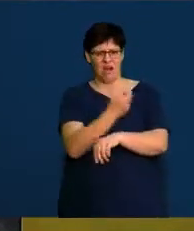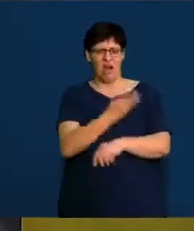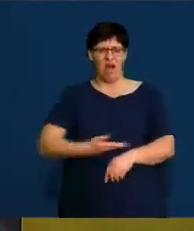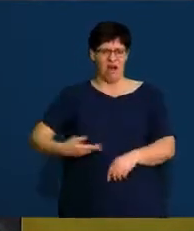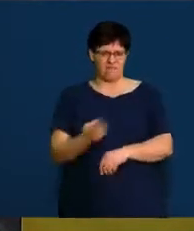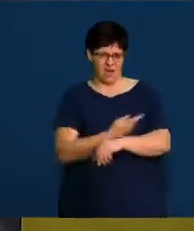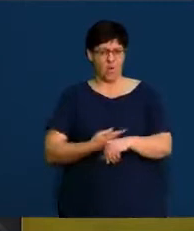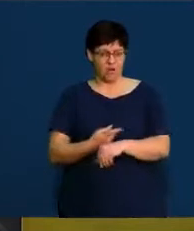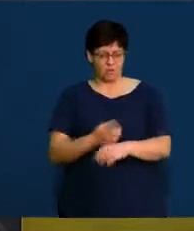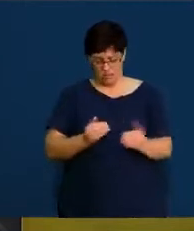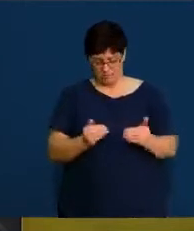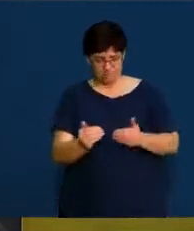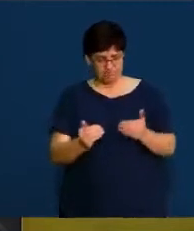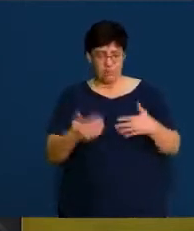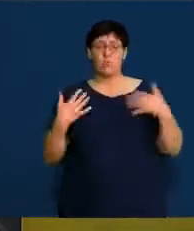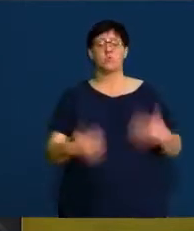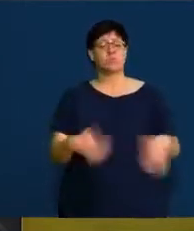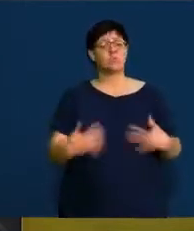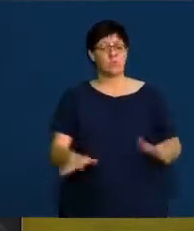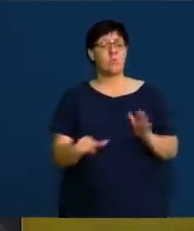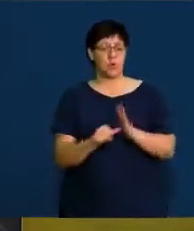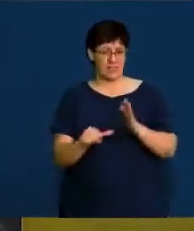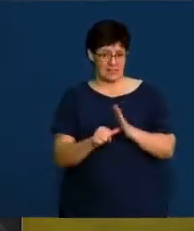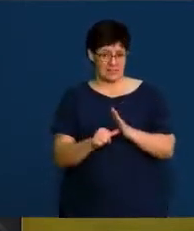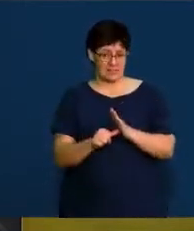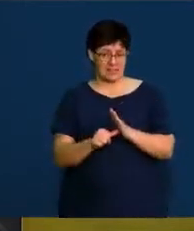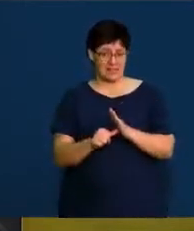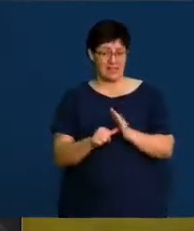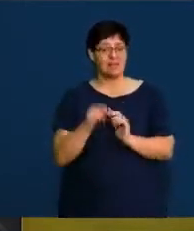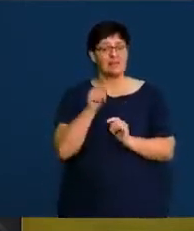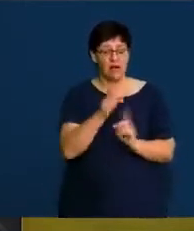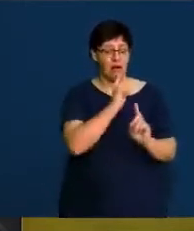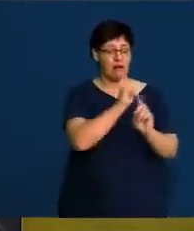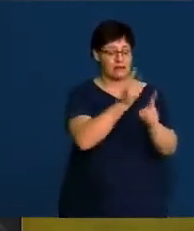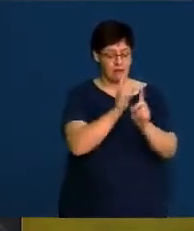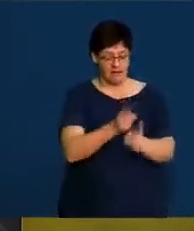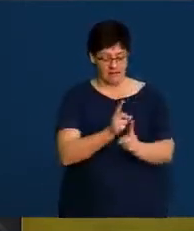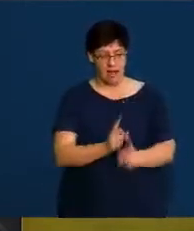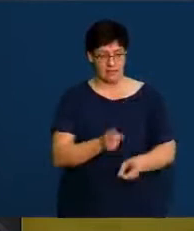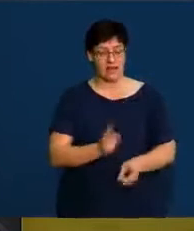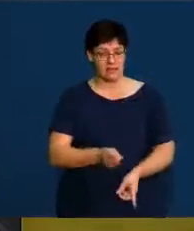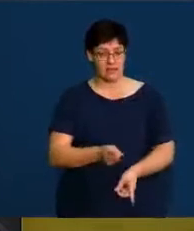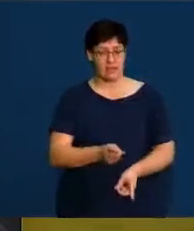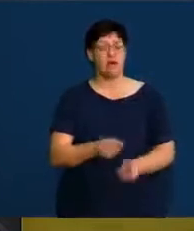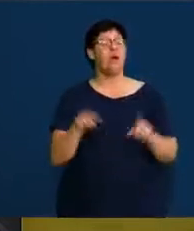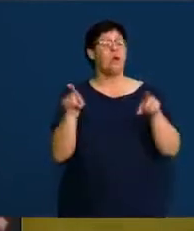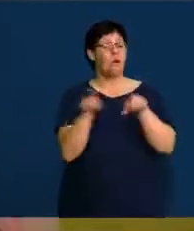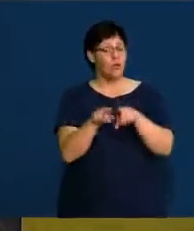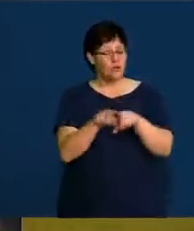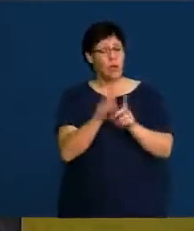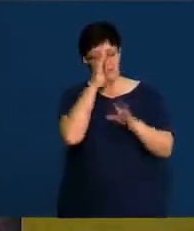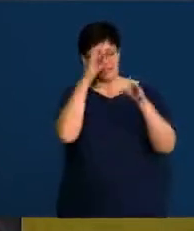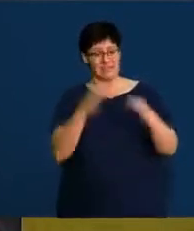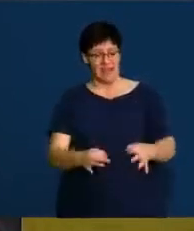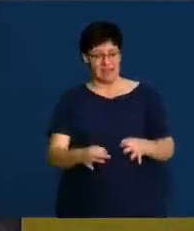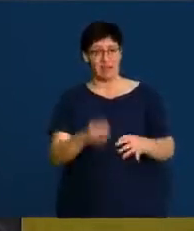management is crucial in this examination. How you manage your time in answering all these questions is also going to be